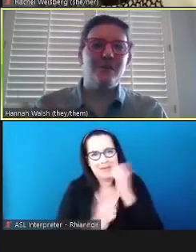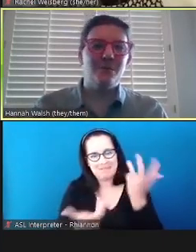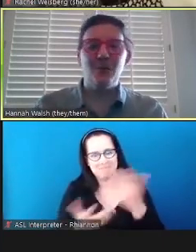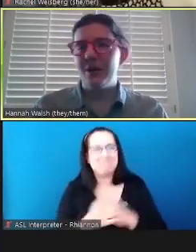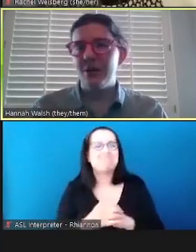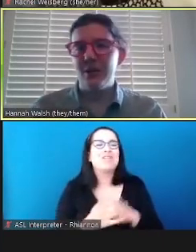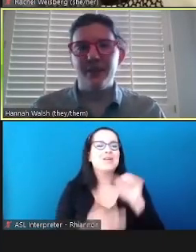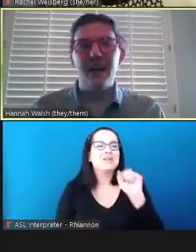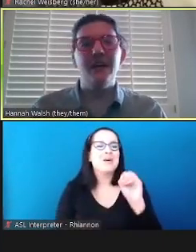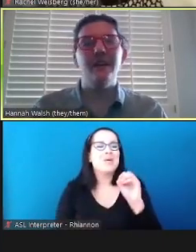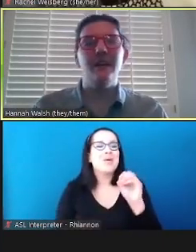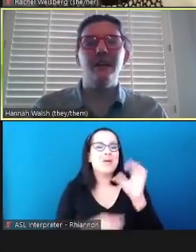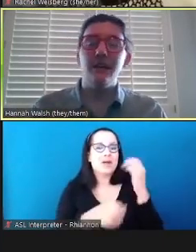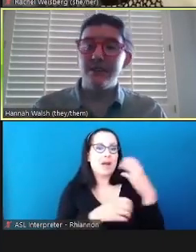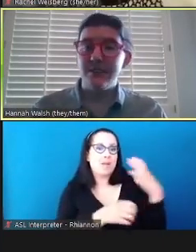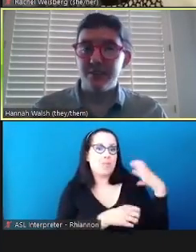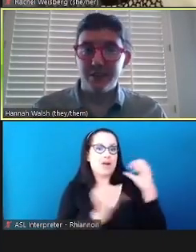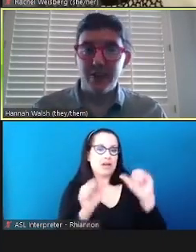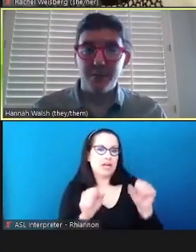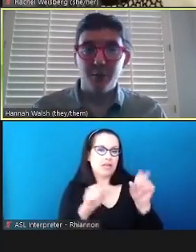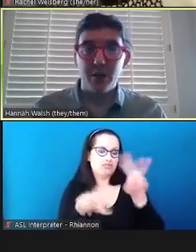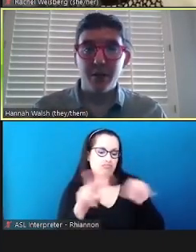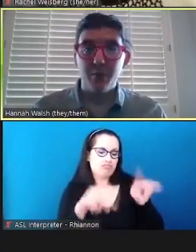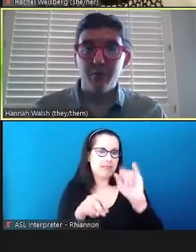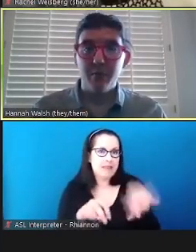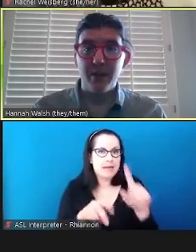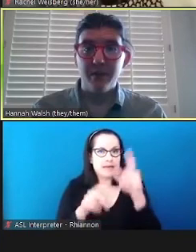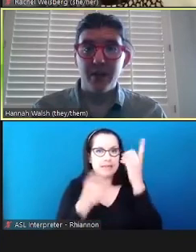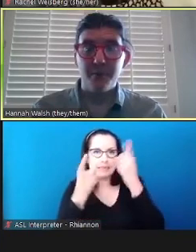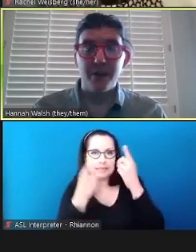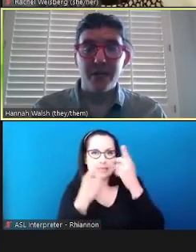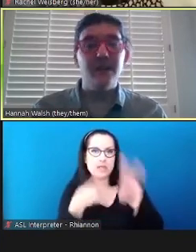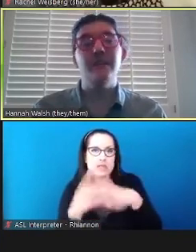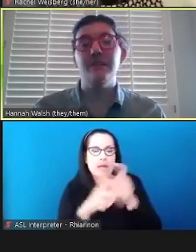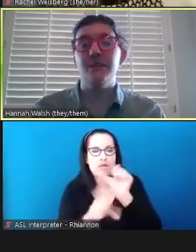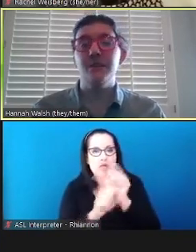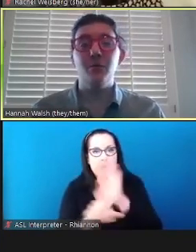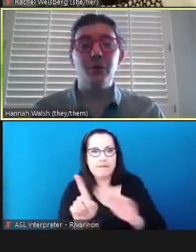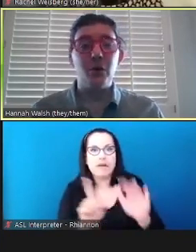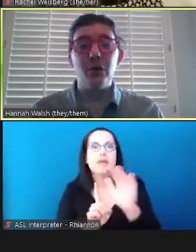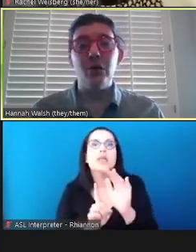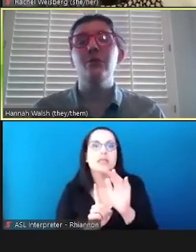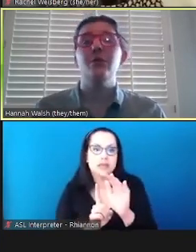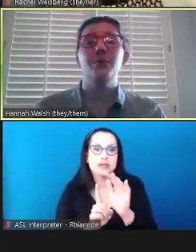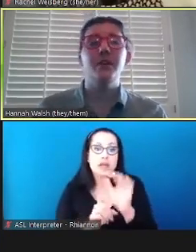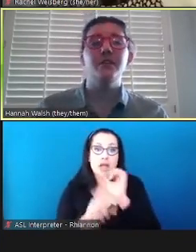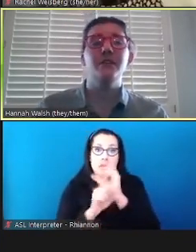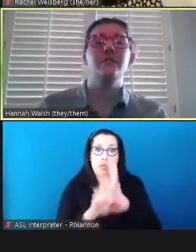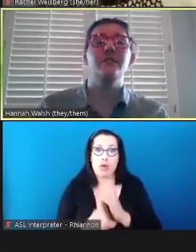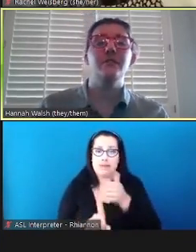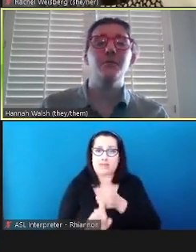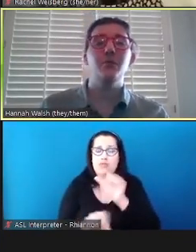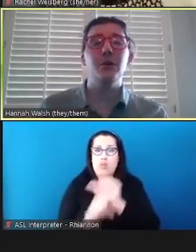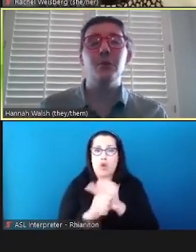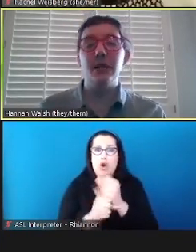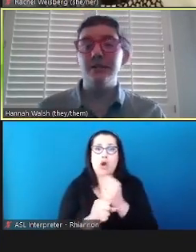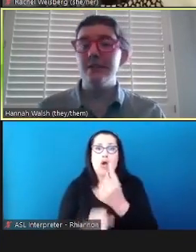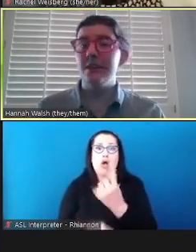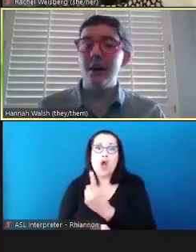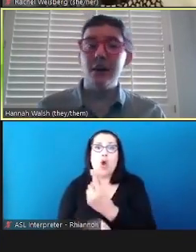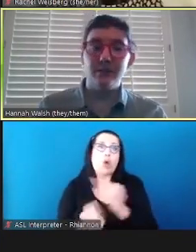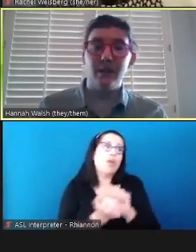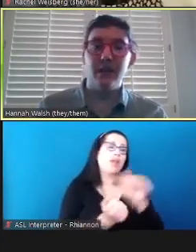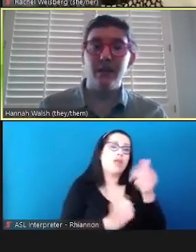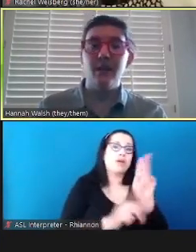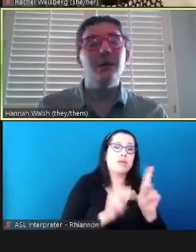So the employer can look at that, consider the type of work environment. Does the employee work alone or with others? Does the employee work inside